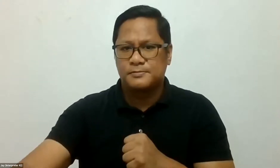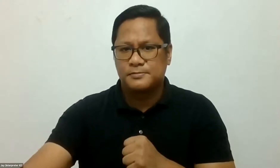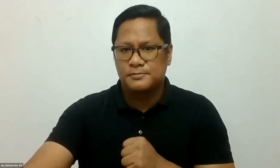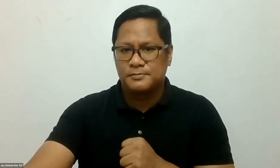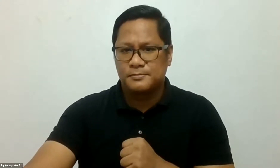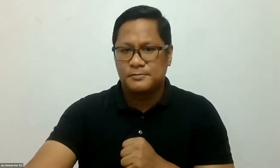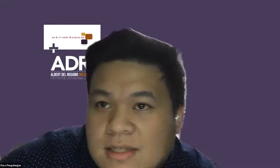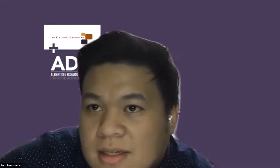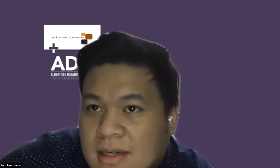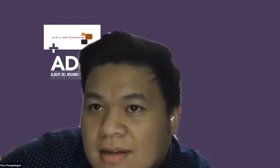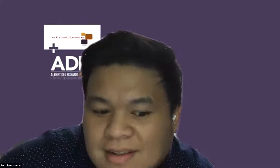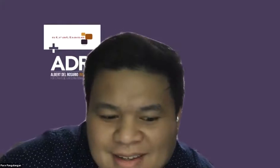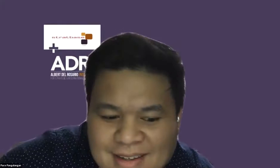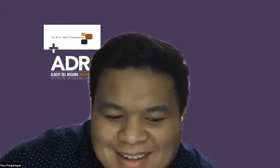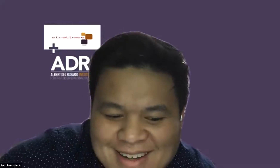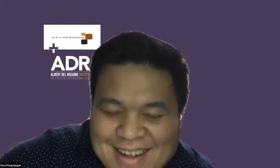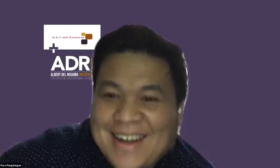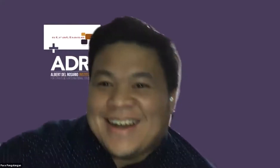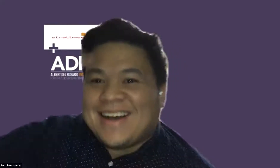Well, thank you, Dr. Banzon.